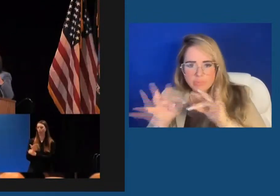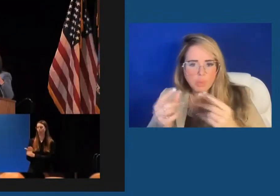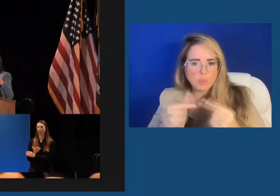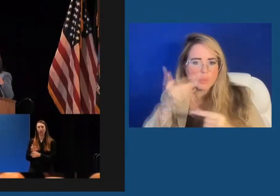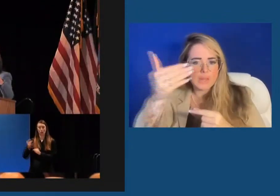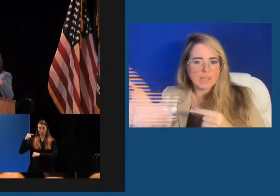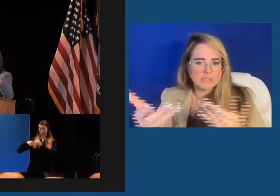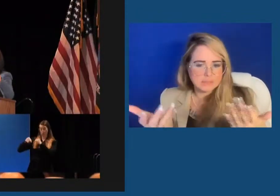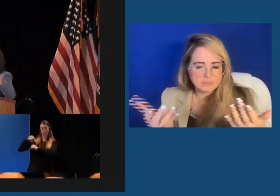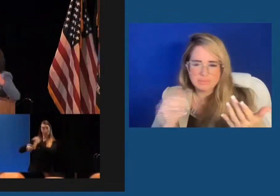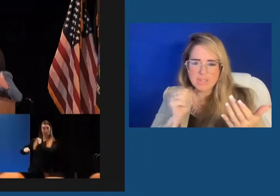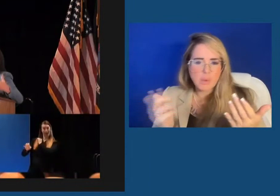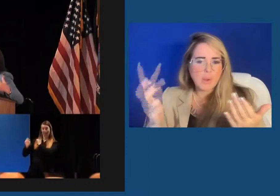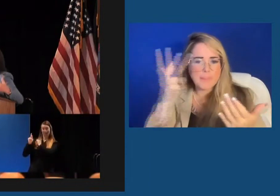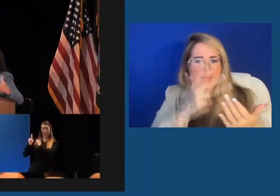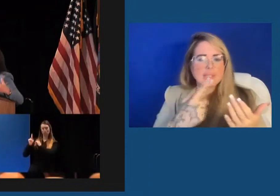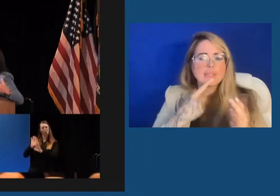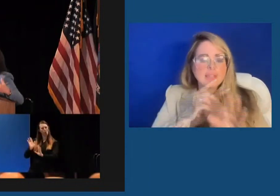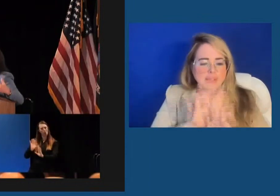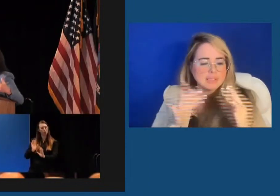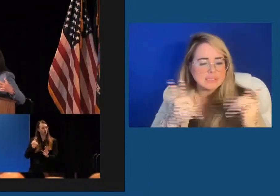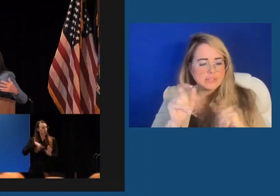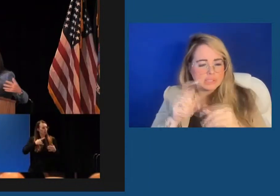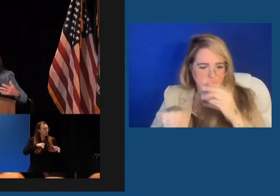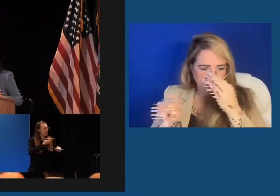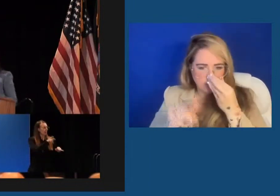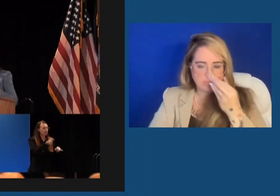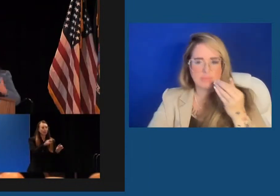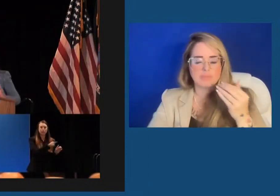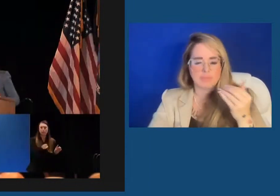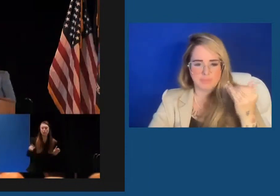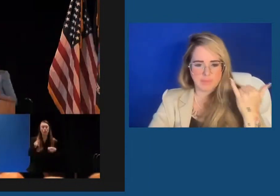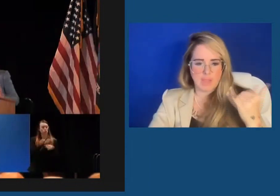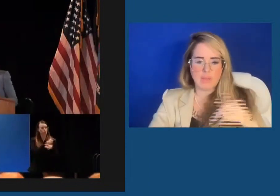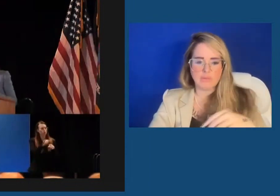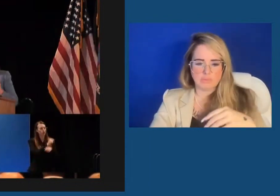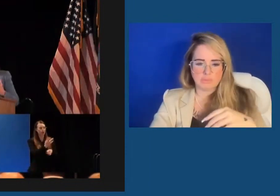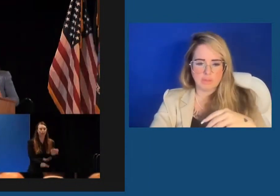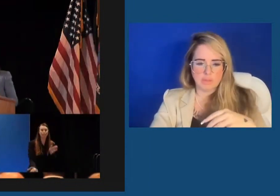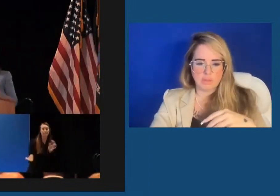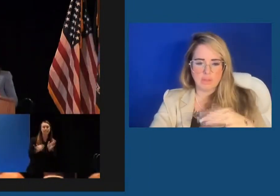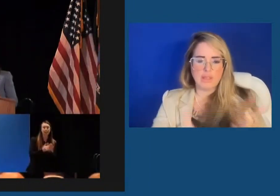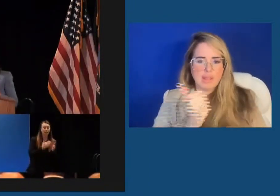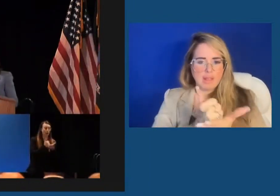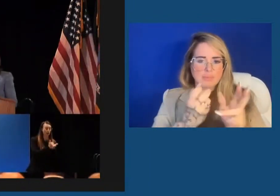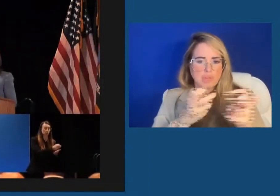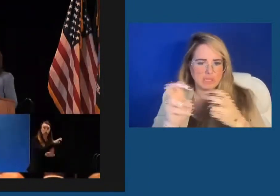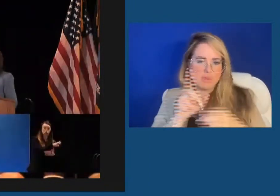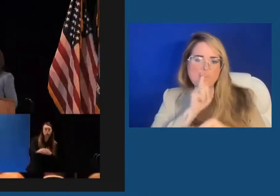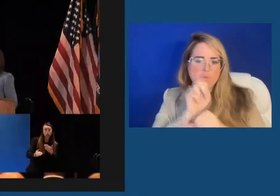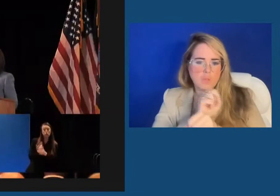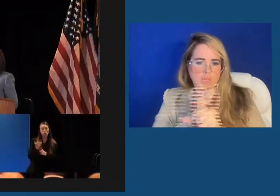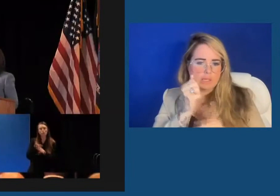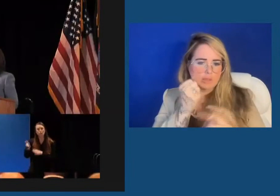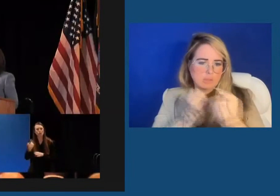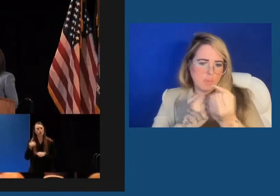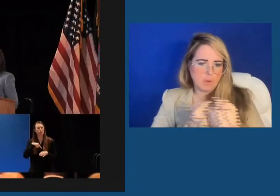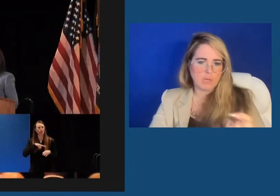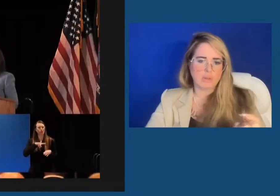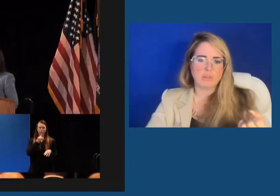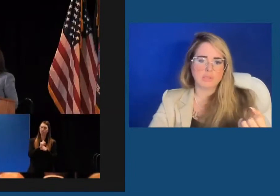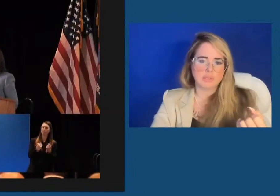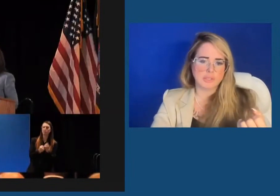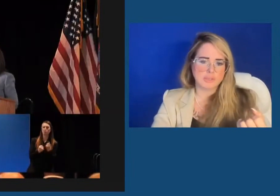that. We're saying we still need you. Let's retrain you, help you transition. We're really supporting